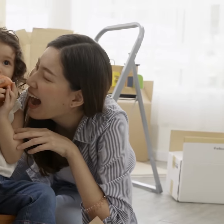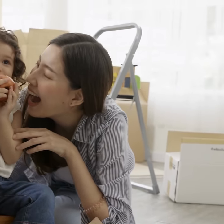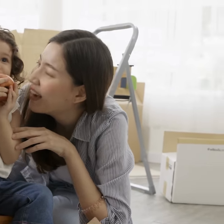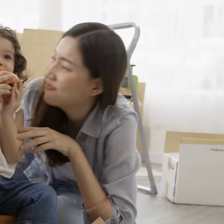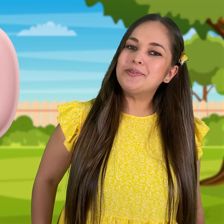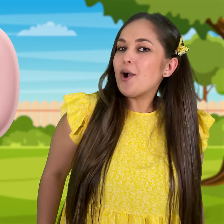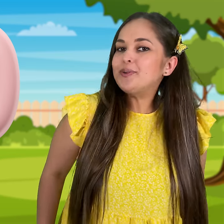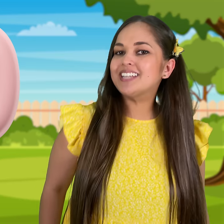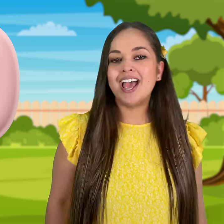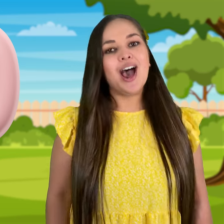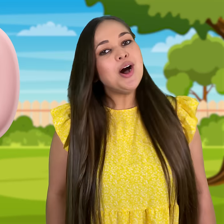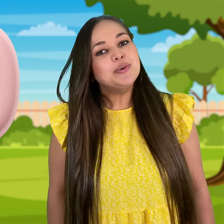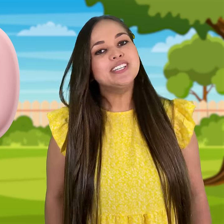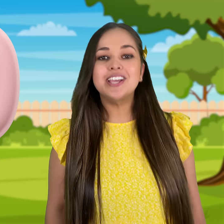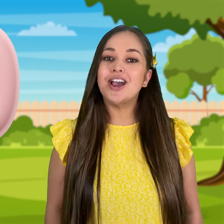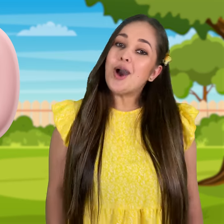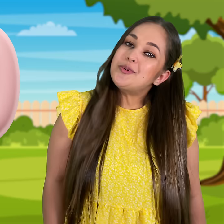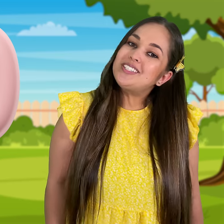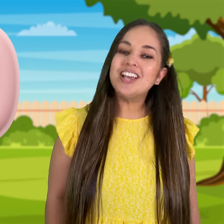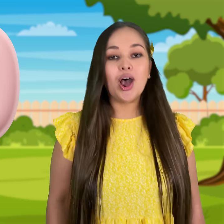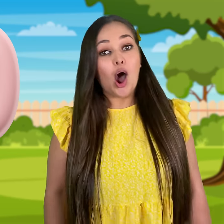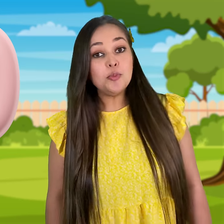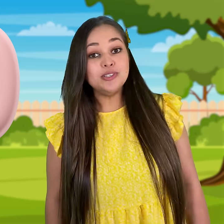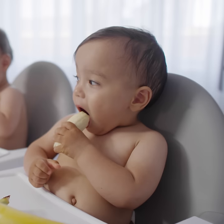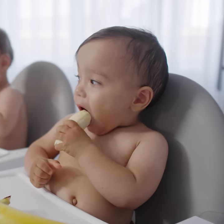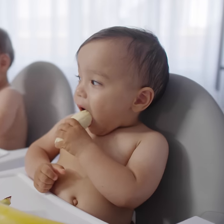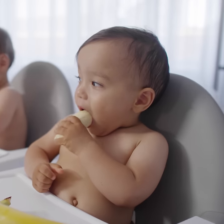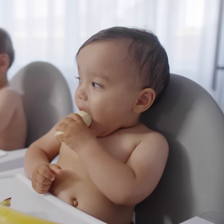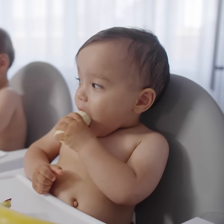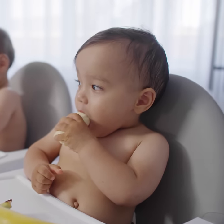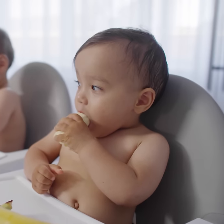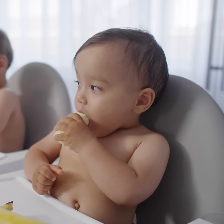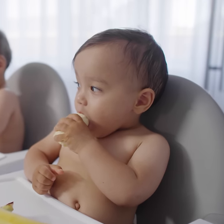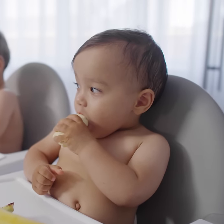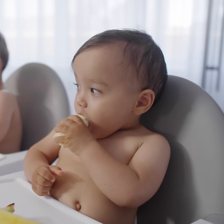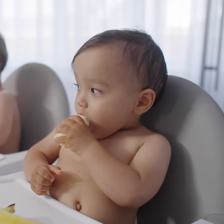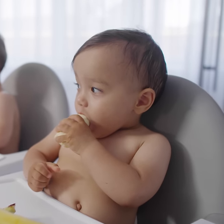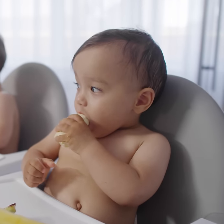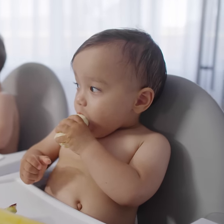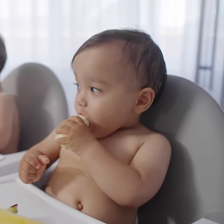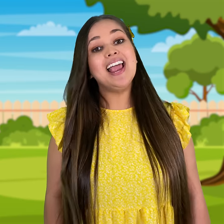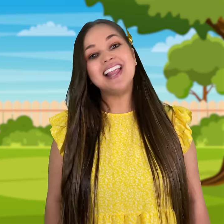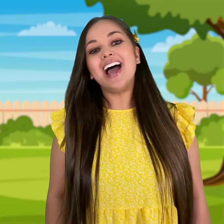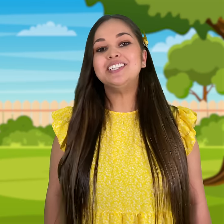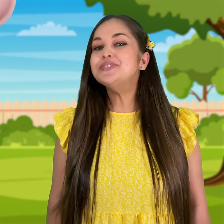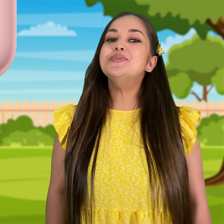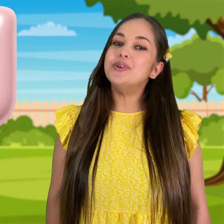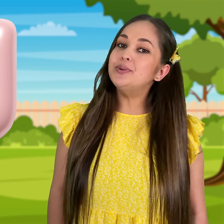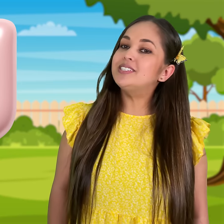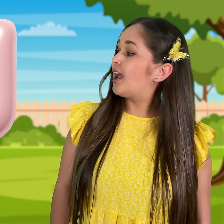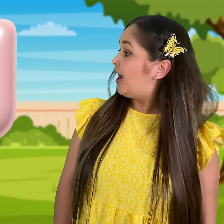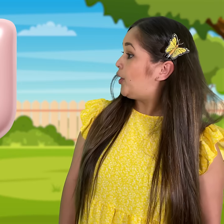bananas. I like to eat, eat, eat apples and bananas. I like